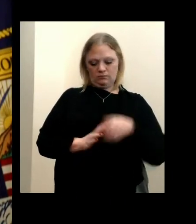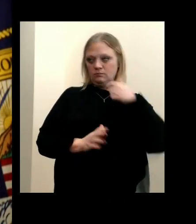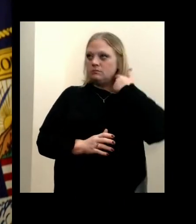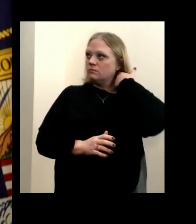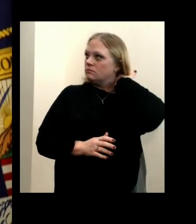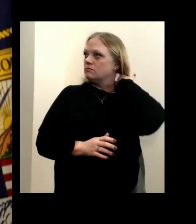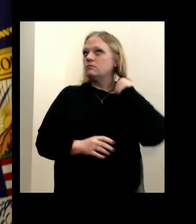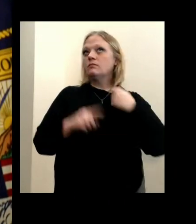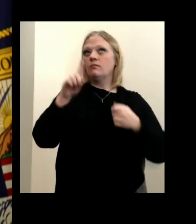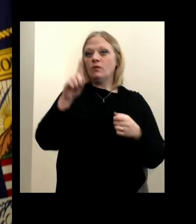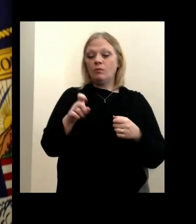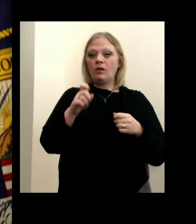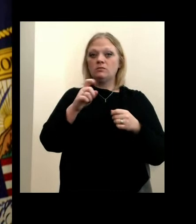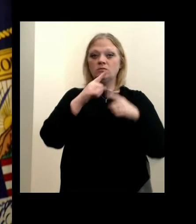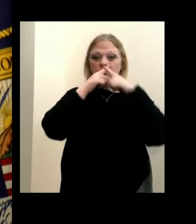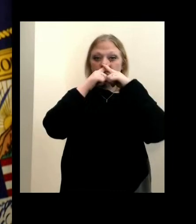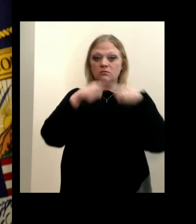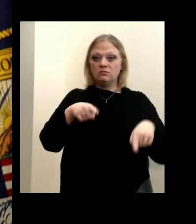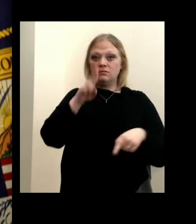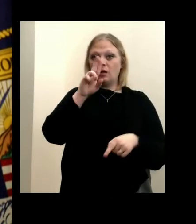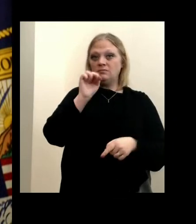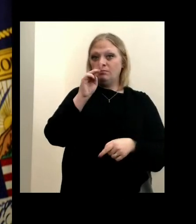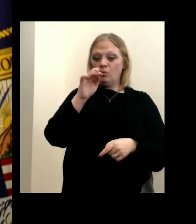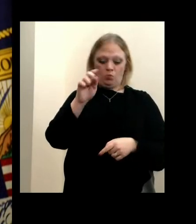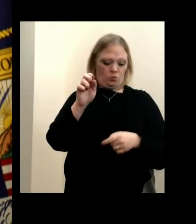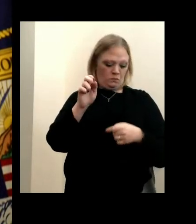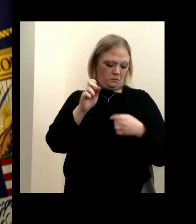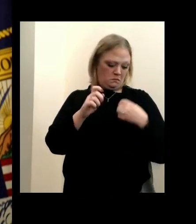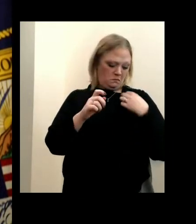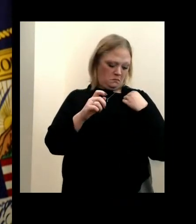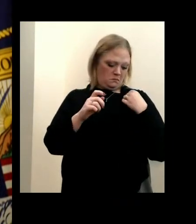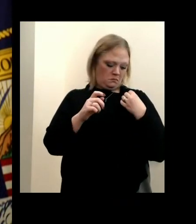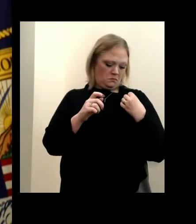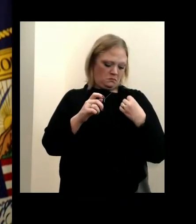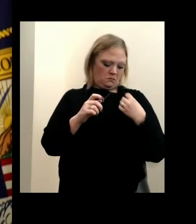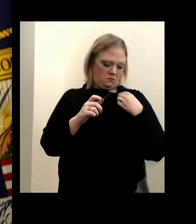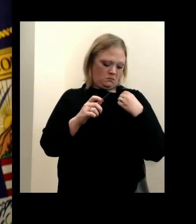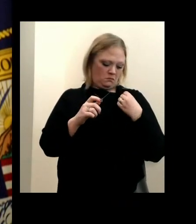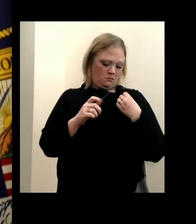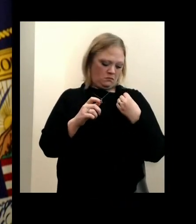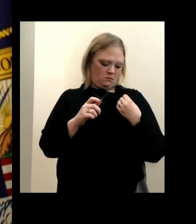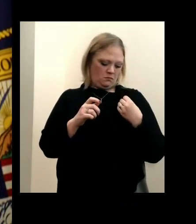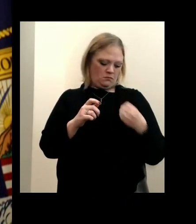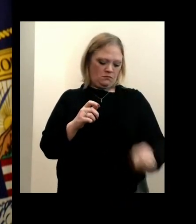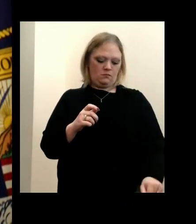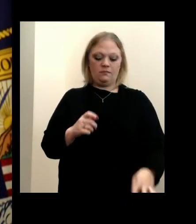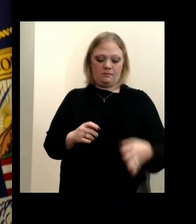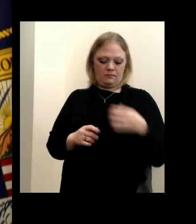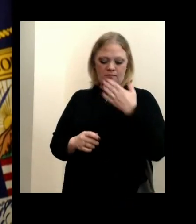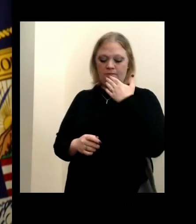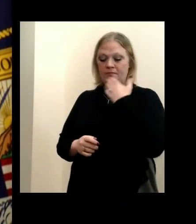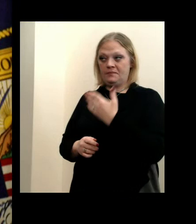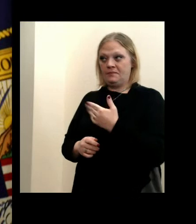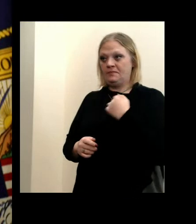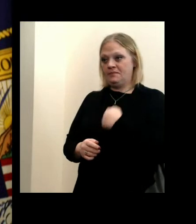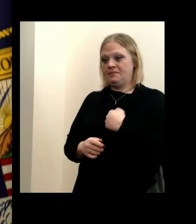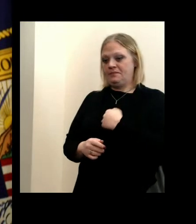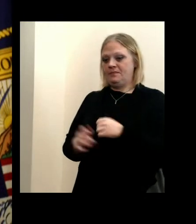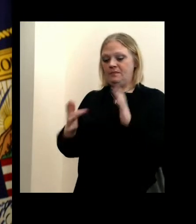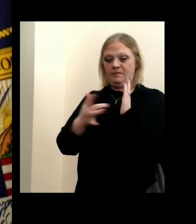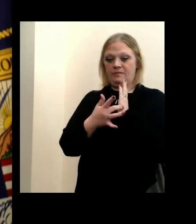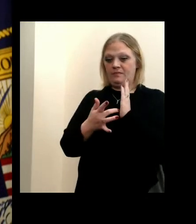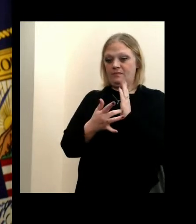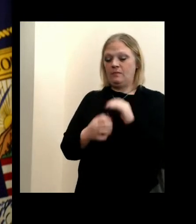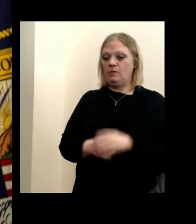Do need to unmute yourself if you are muted. Thank you. Sorry about that. Technology thing